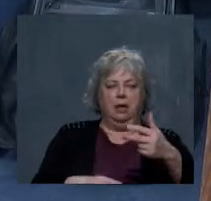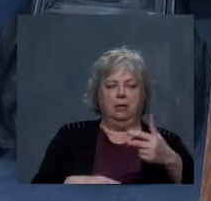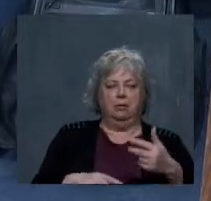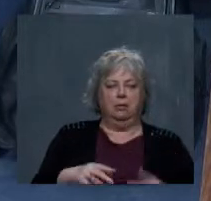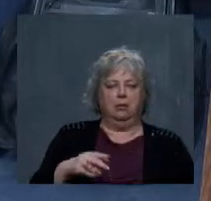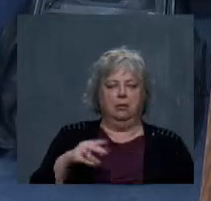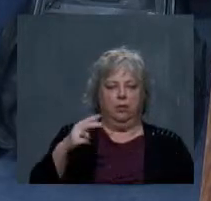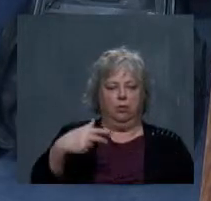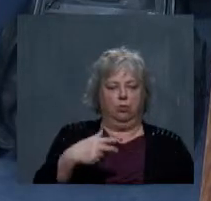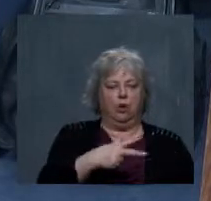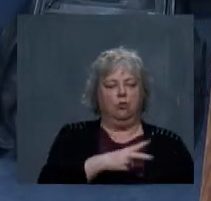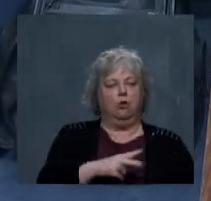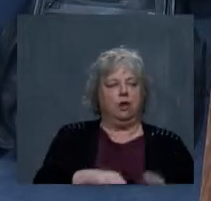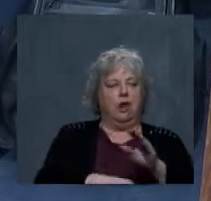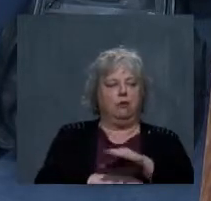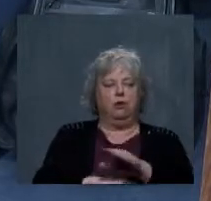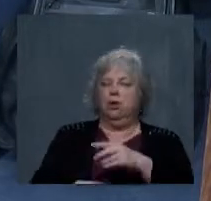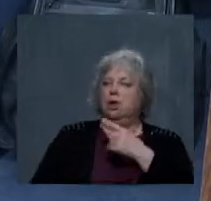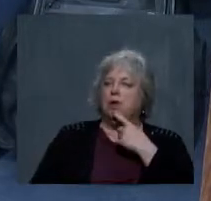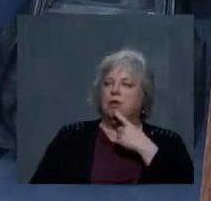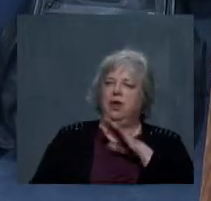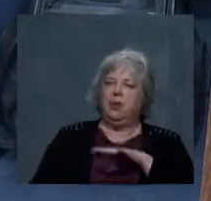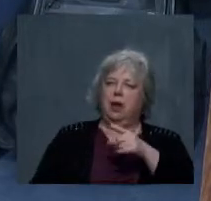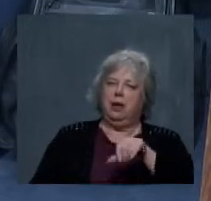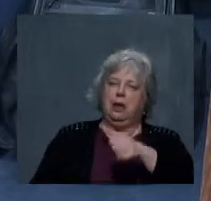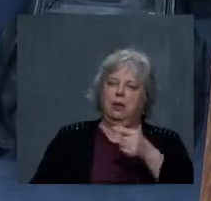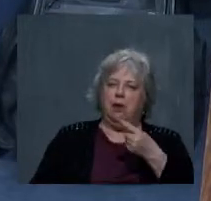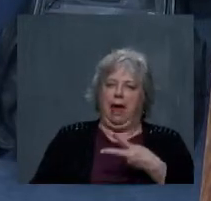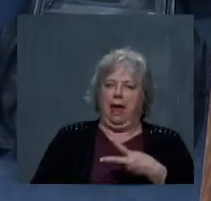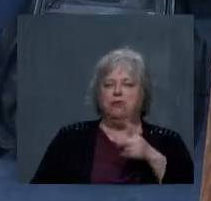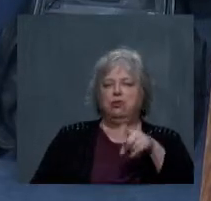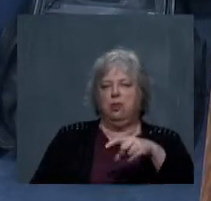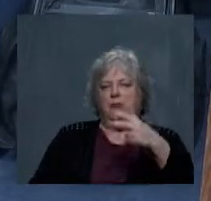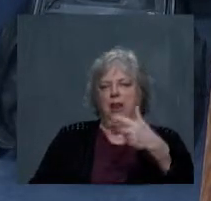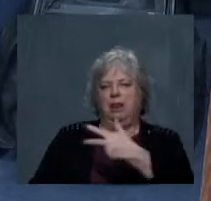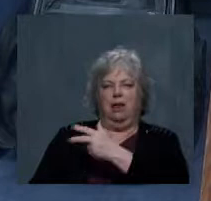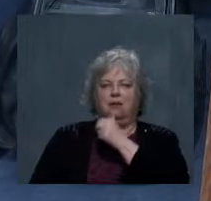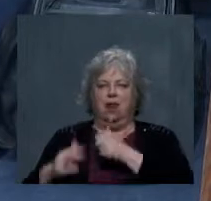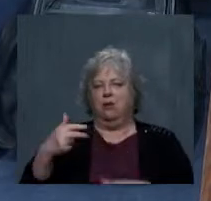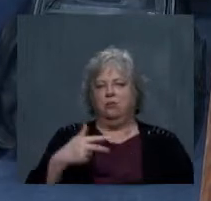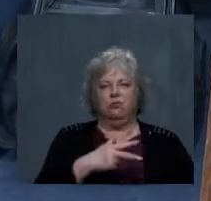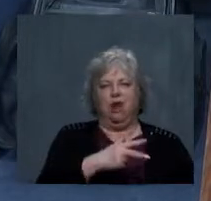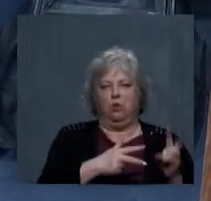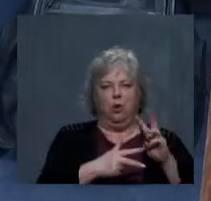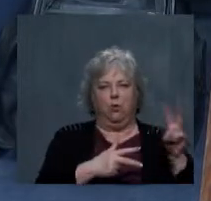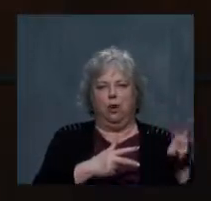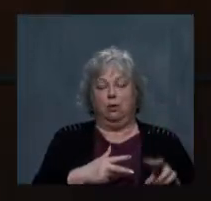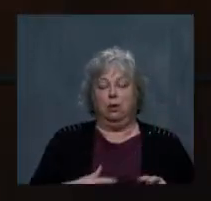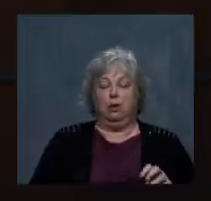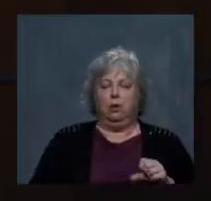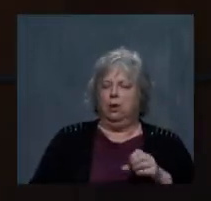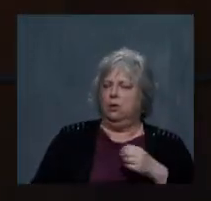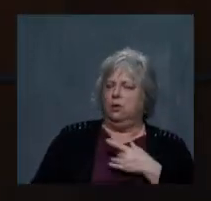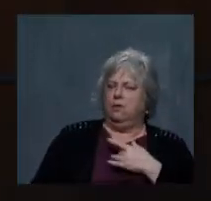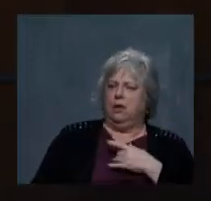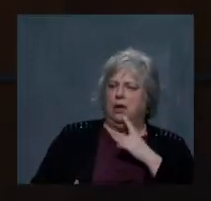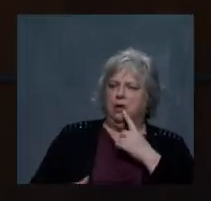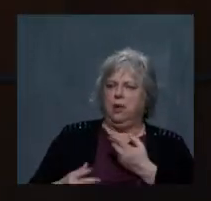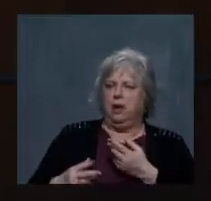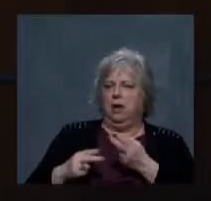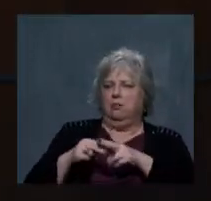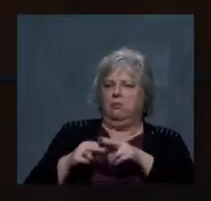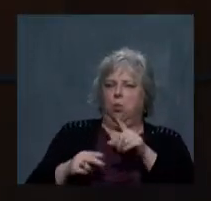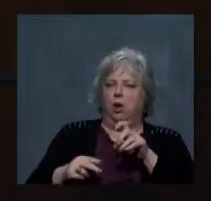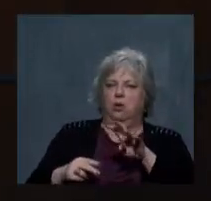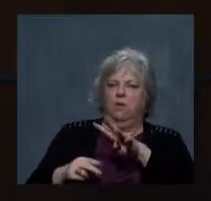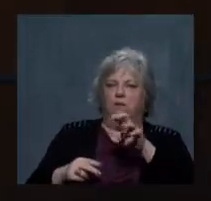about another half of those right turns could have been left turns? That's your opinion, yeah, right? Yeah, I mean, okay. So you're thinking it could be as upwards of 140